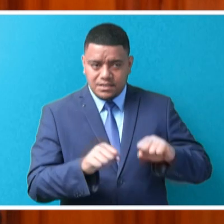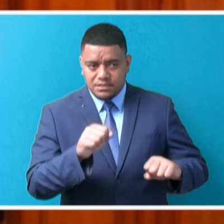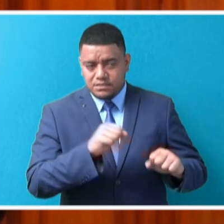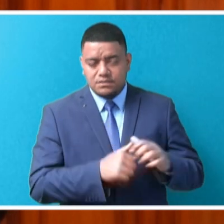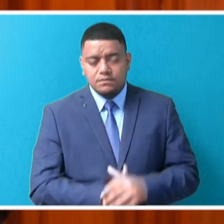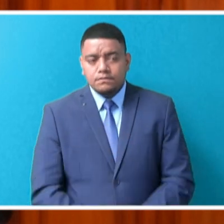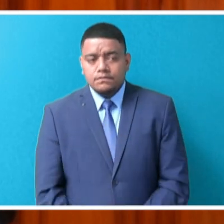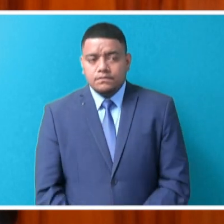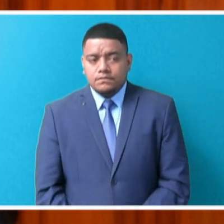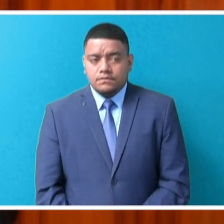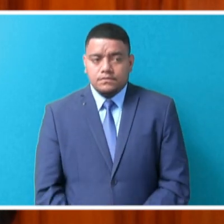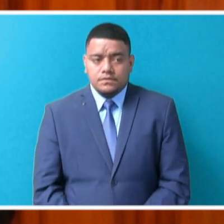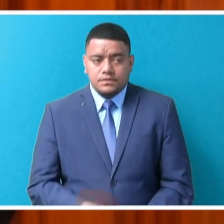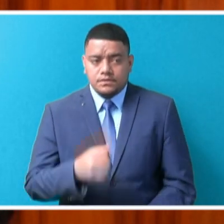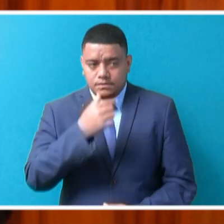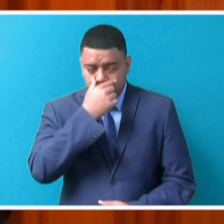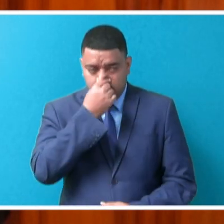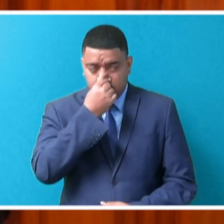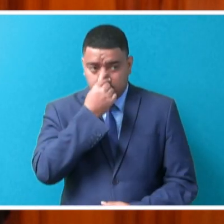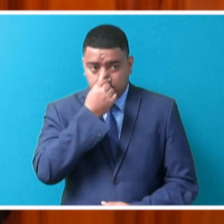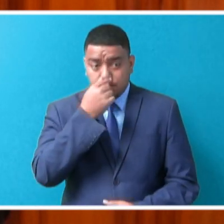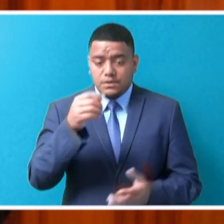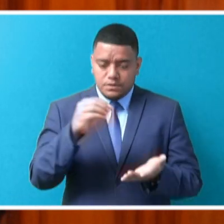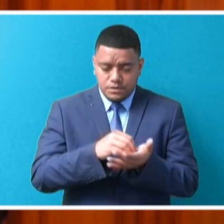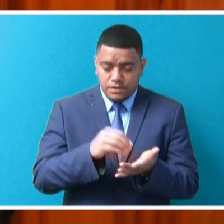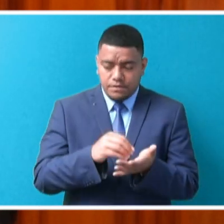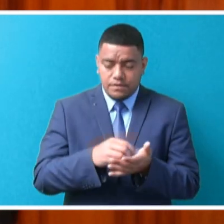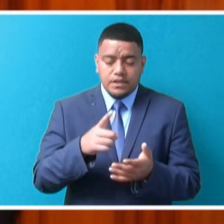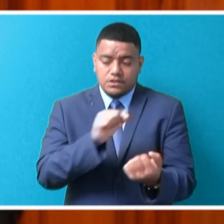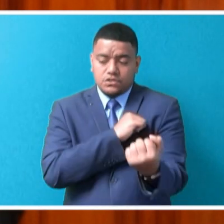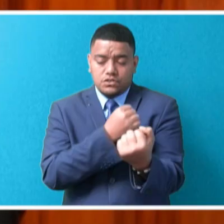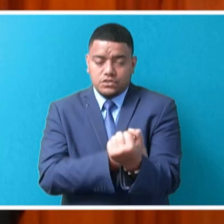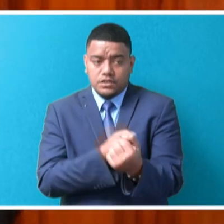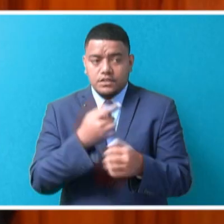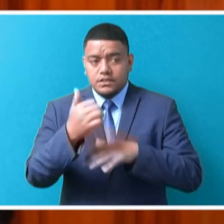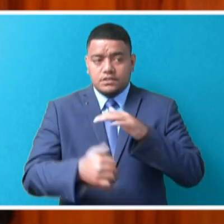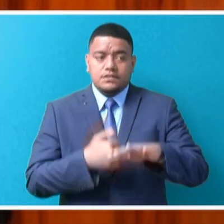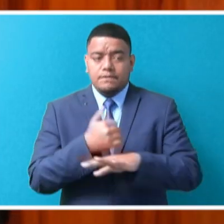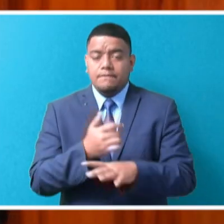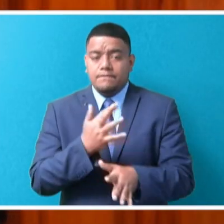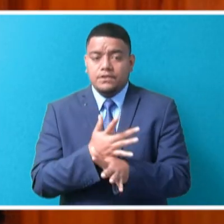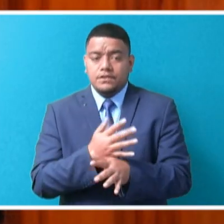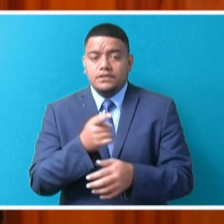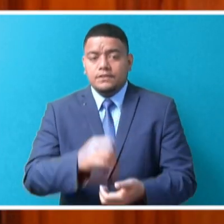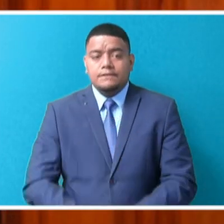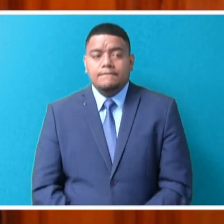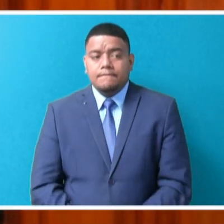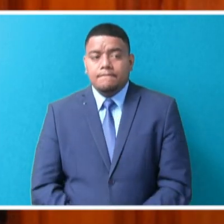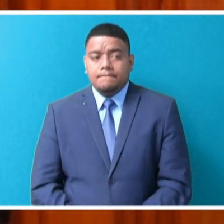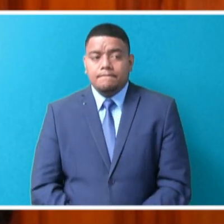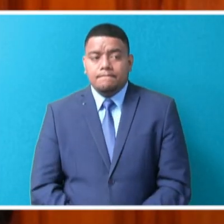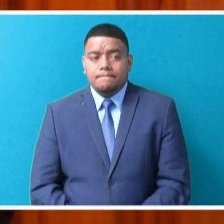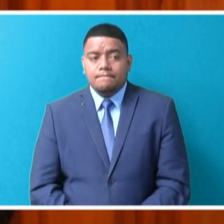considerations, with a 30 by 30 commitment serving to reinforce and strengthen established fisheries management practices. The gazetting